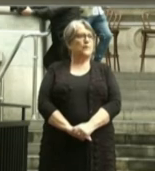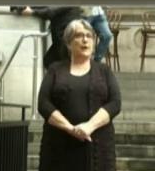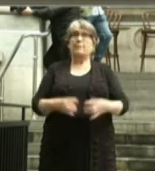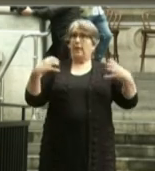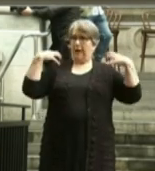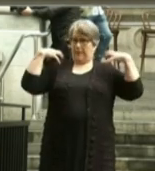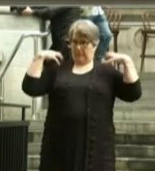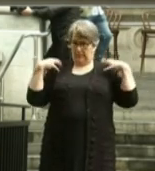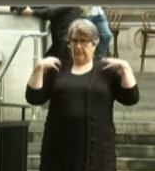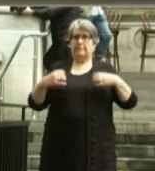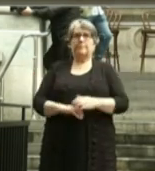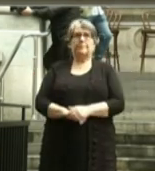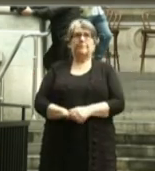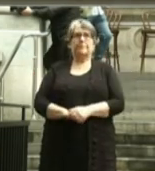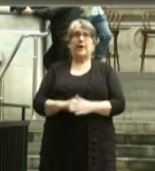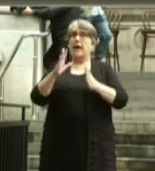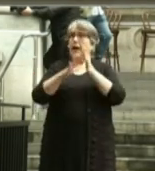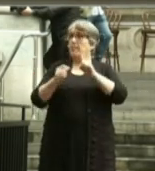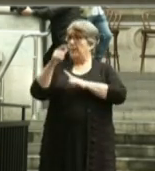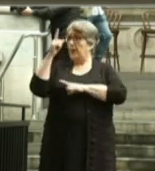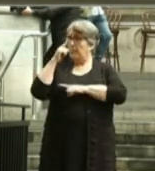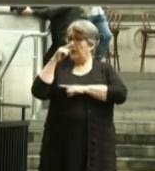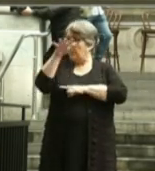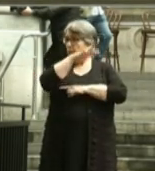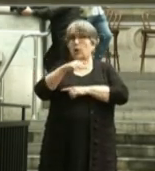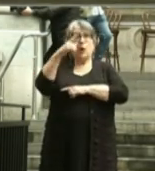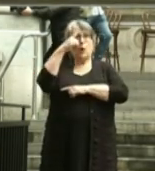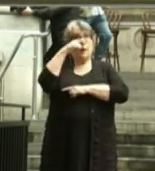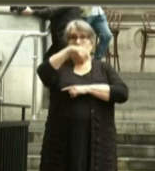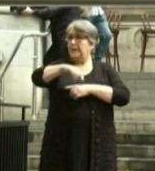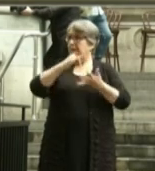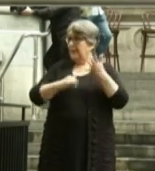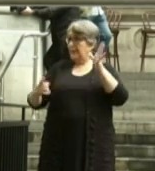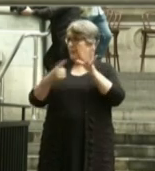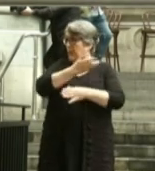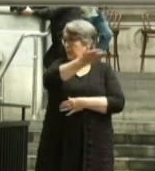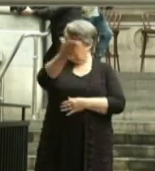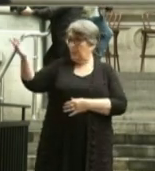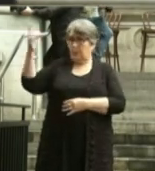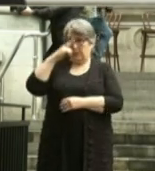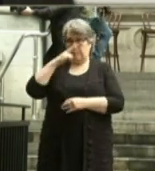Your Excellency, parliamentary colleagues, people of South Australia,